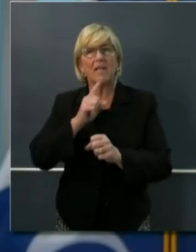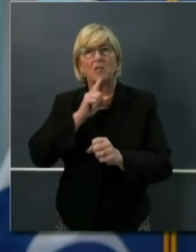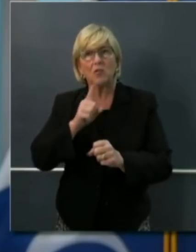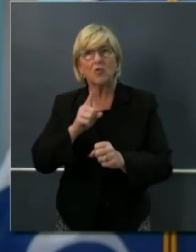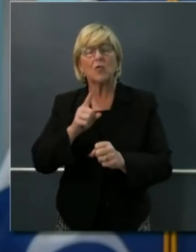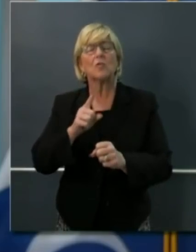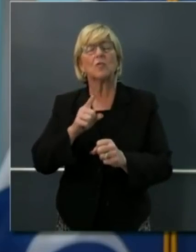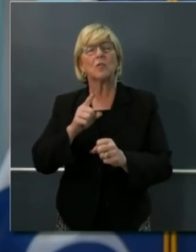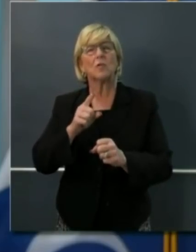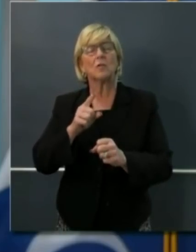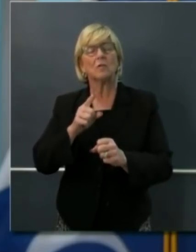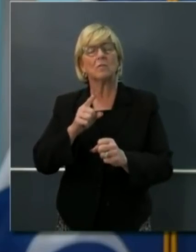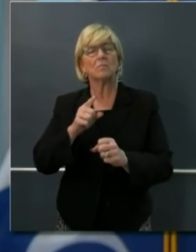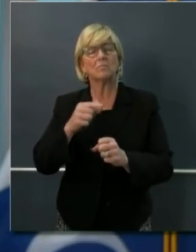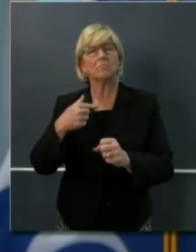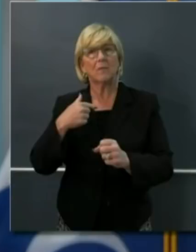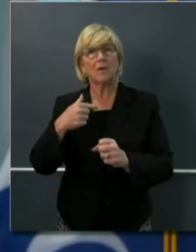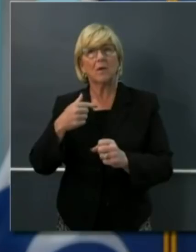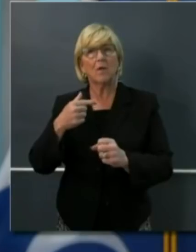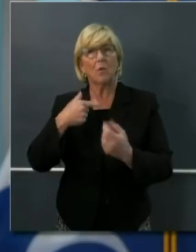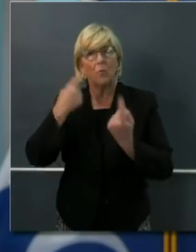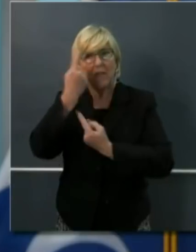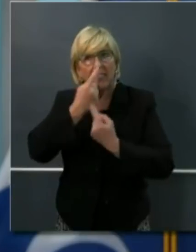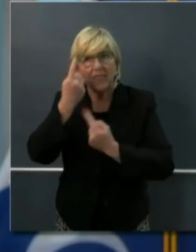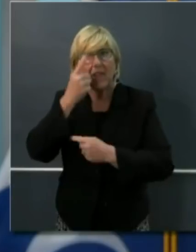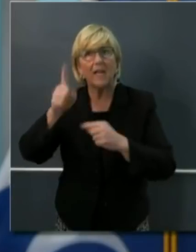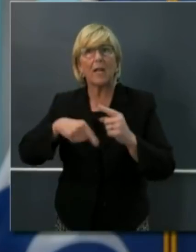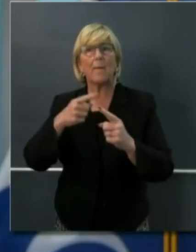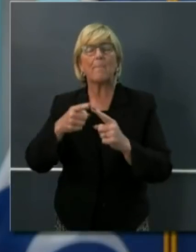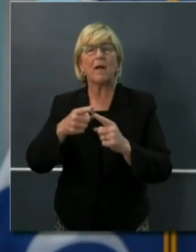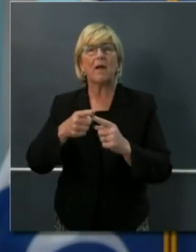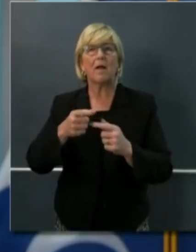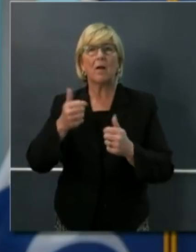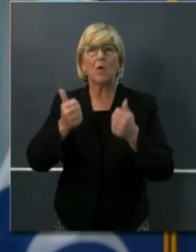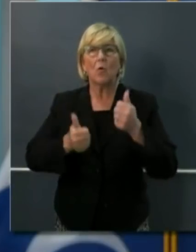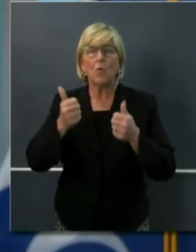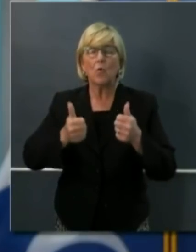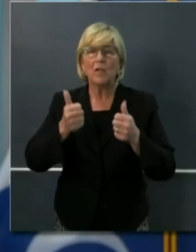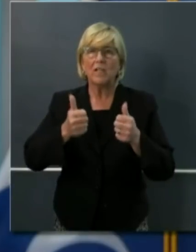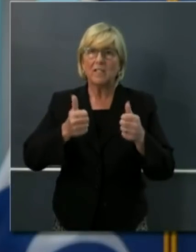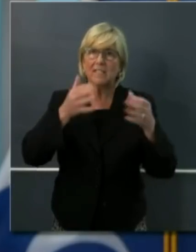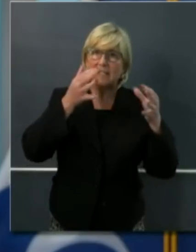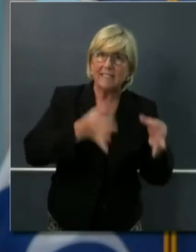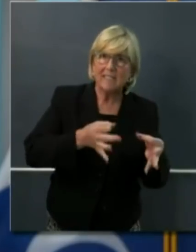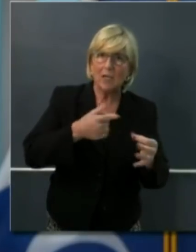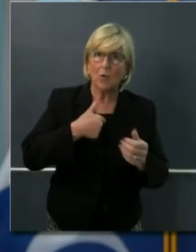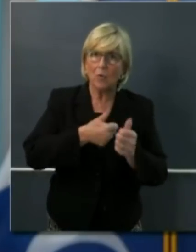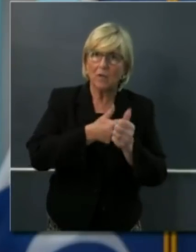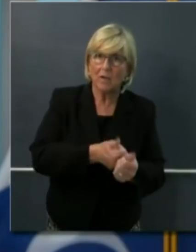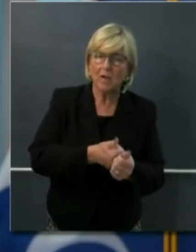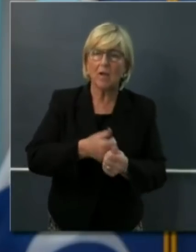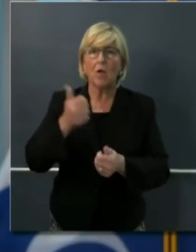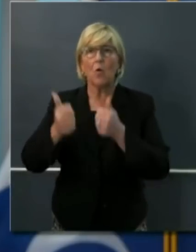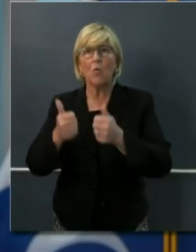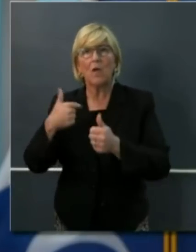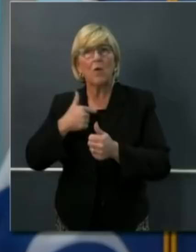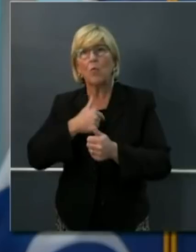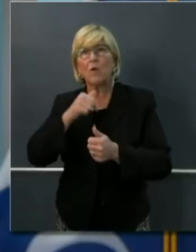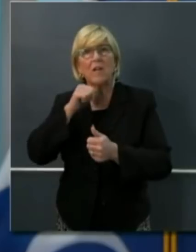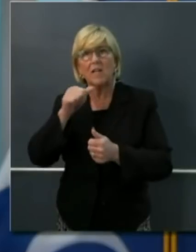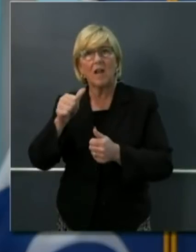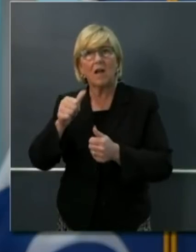the intended consequences of these decisions and the unintended consequences of these decisions. So if you are